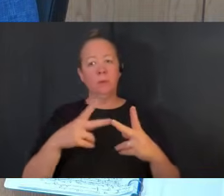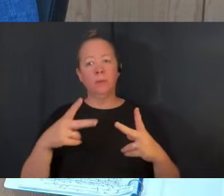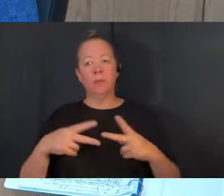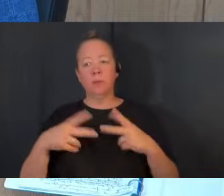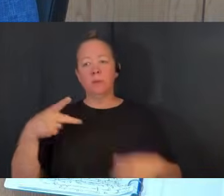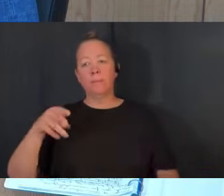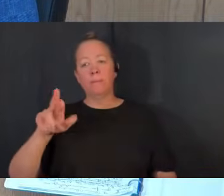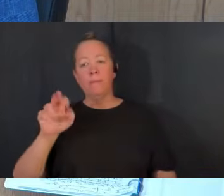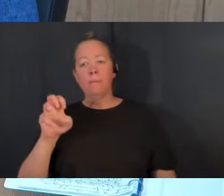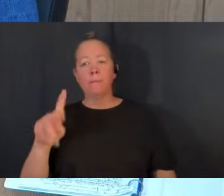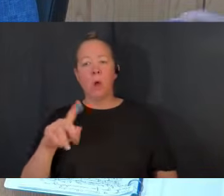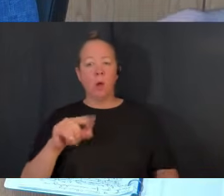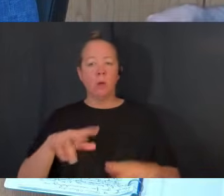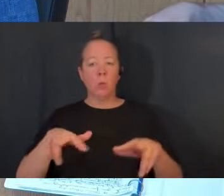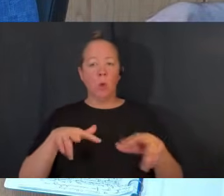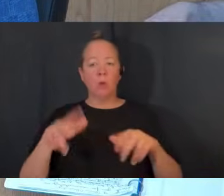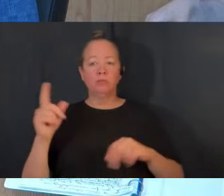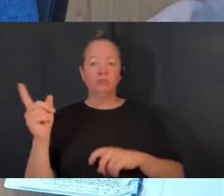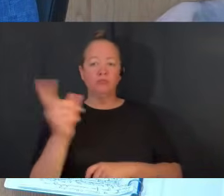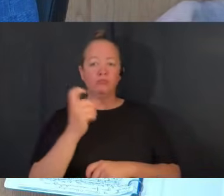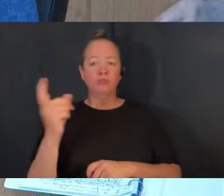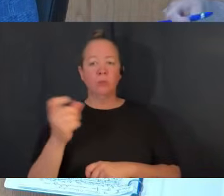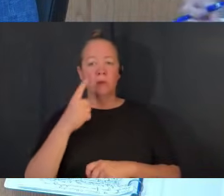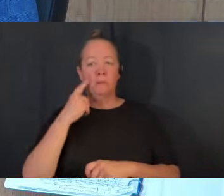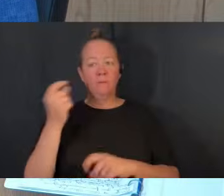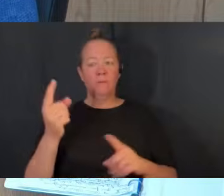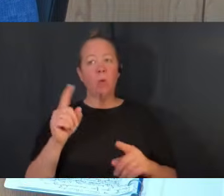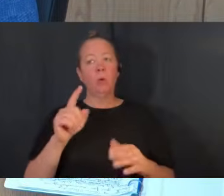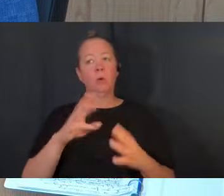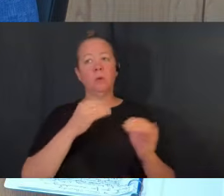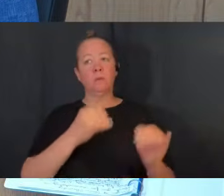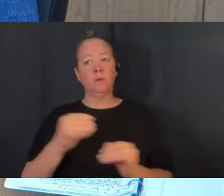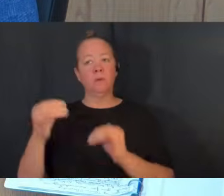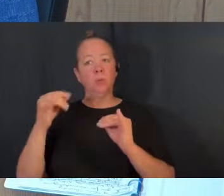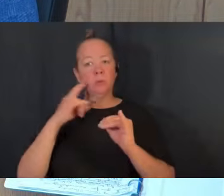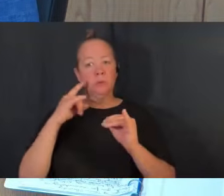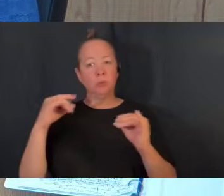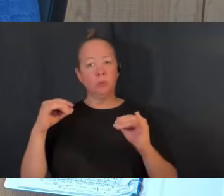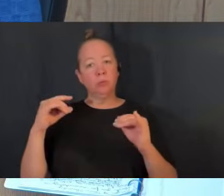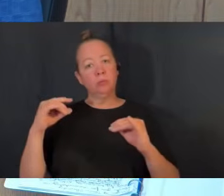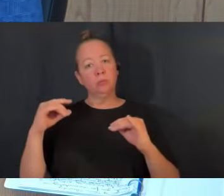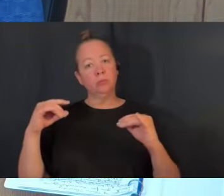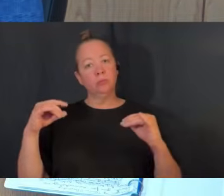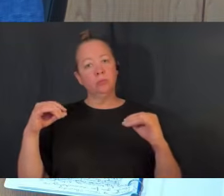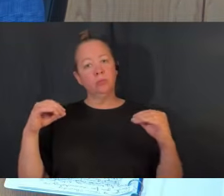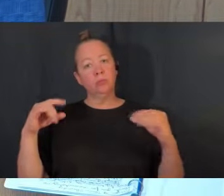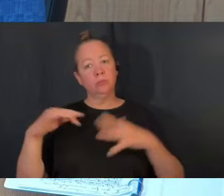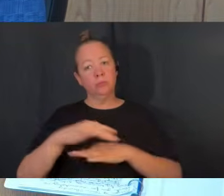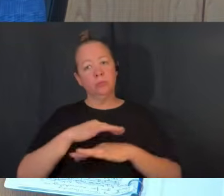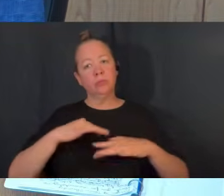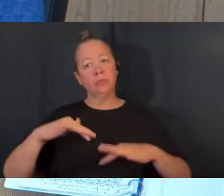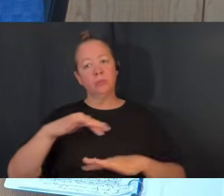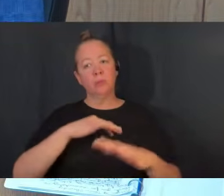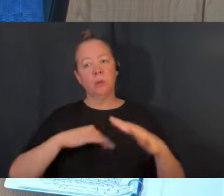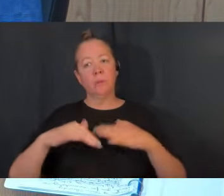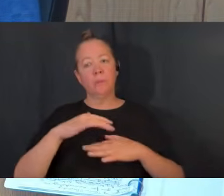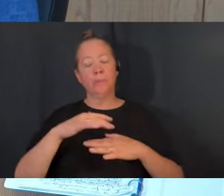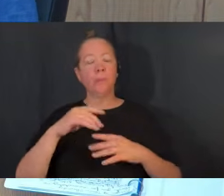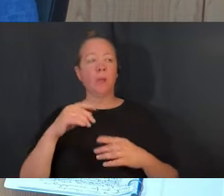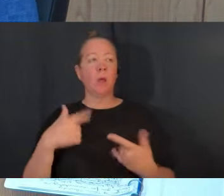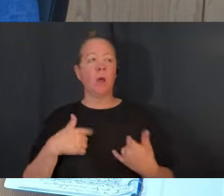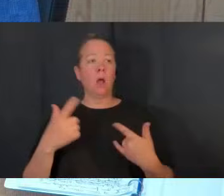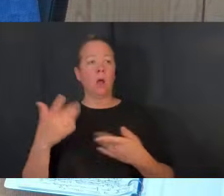for individuals to come together as a whole. I brought it to the attention before